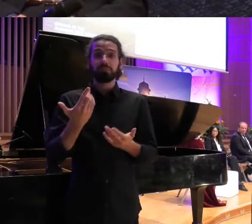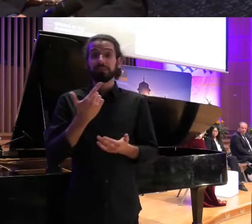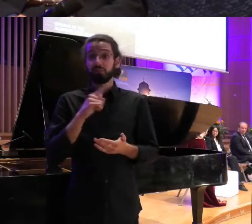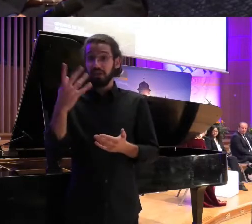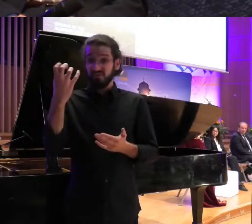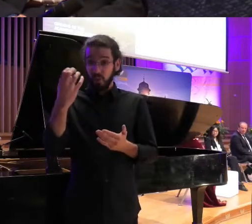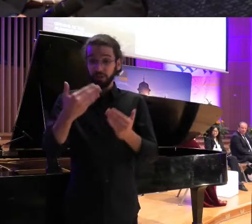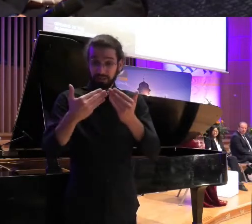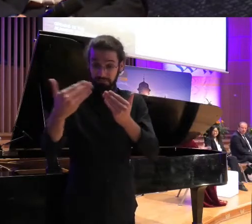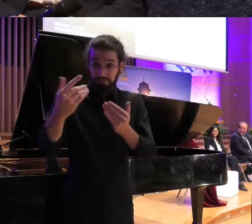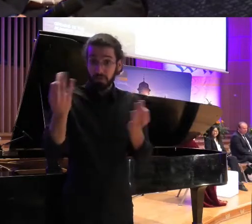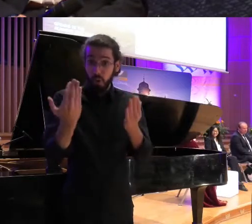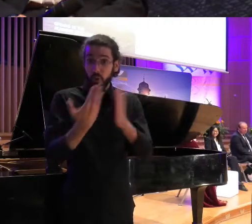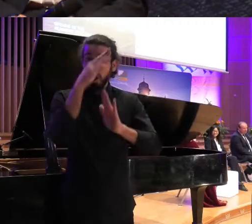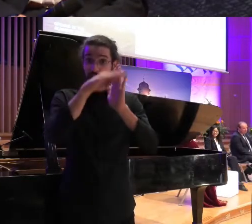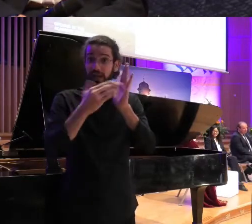2040 or so, you know,